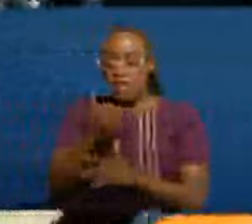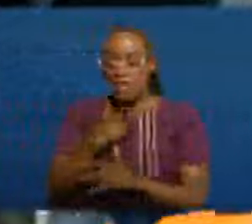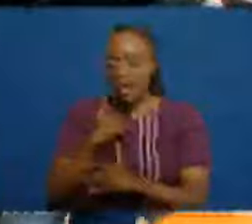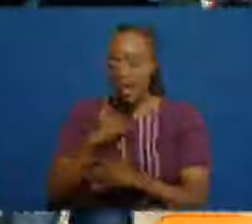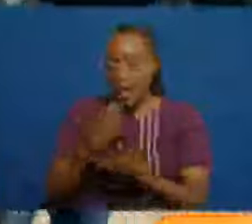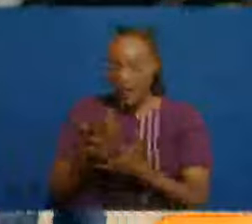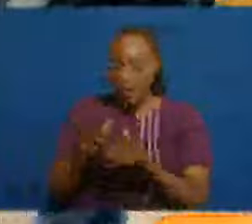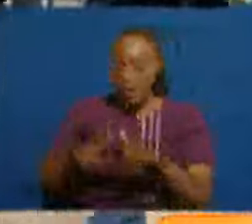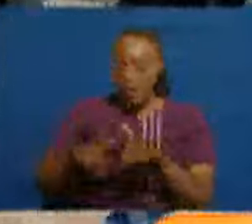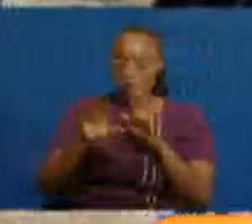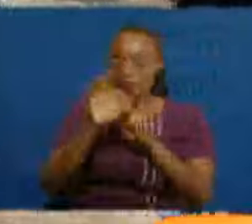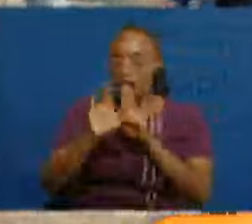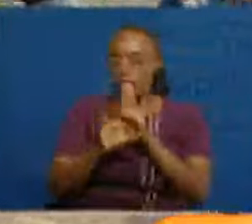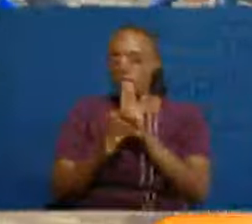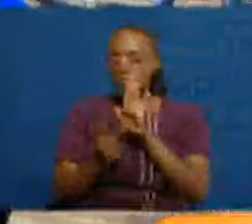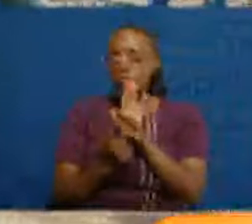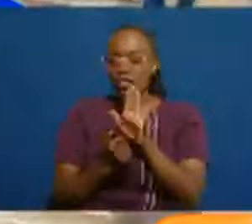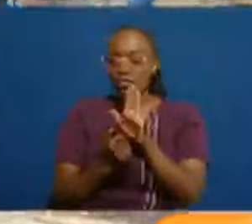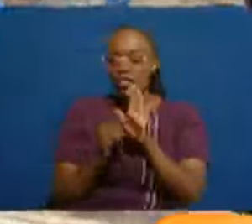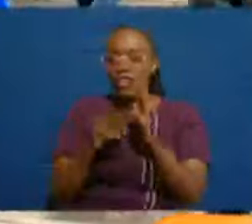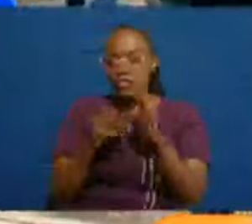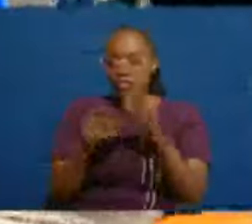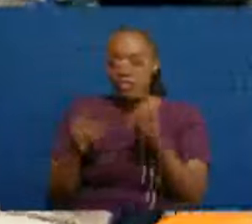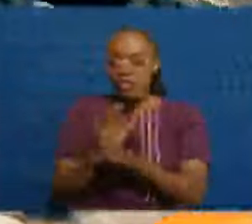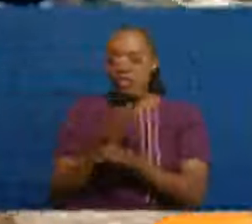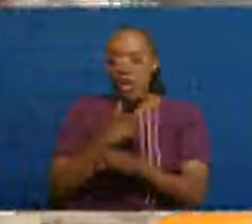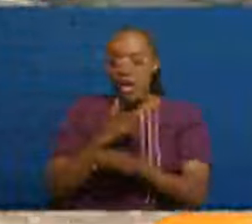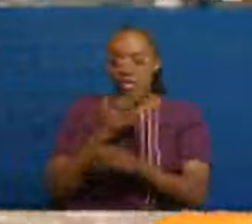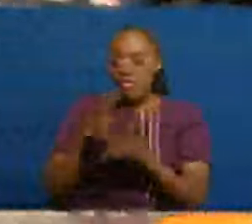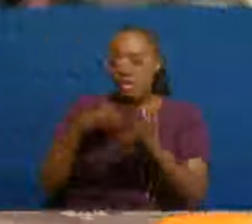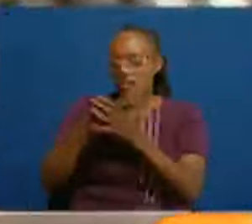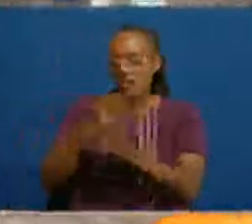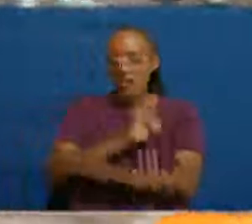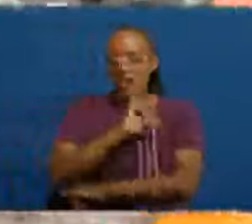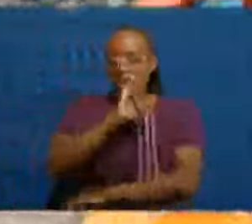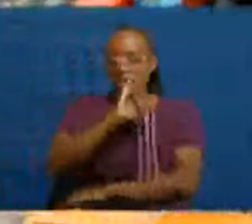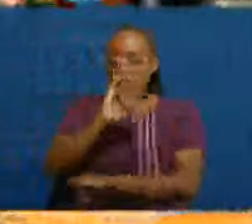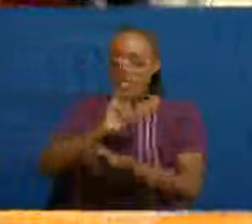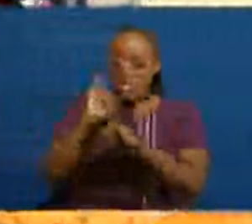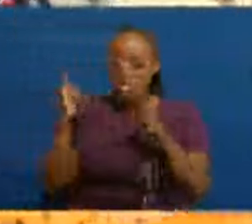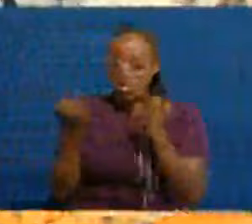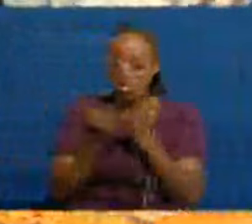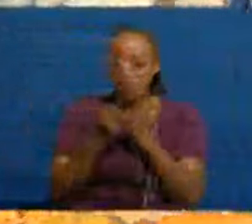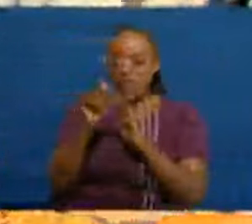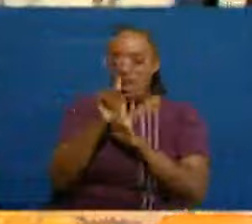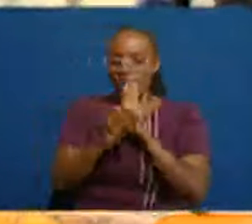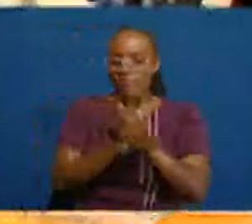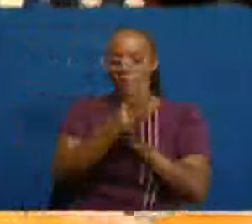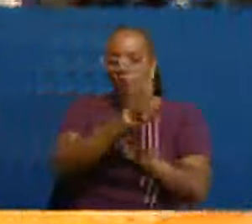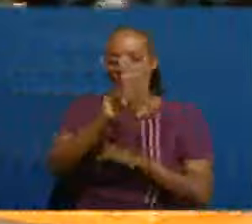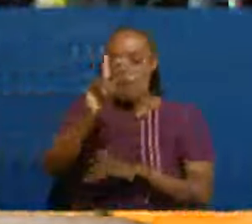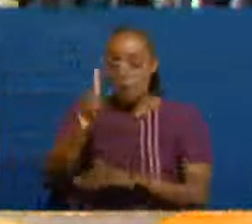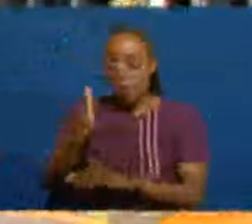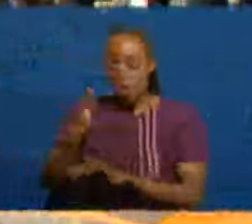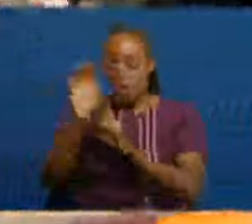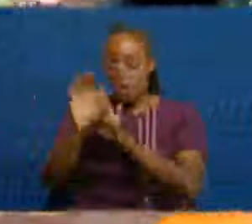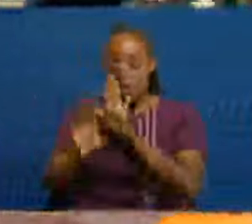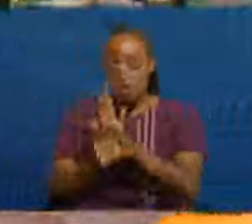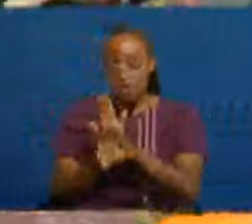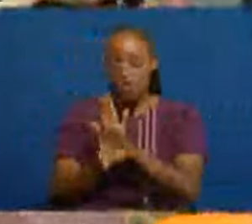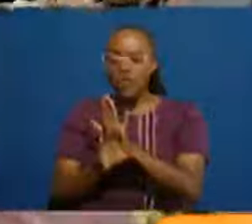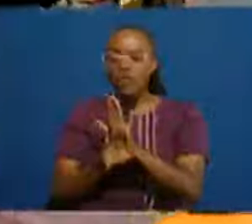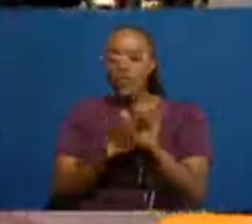the Constitution. Failed by their institutions, they put their faith in Article 1-1 of the Constitution.